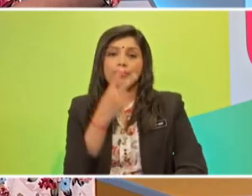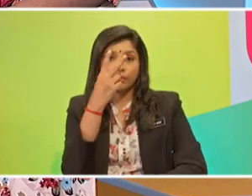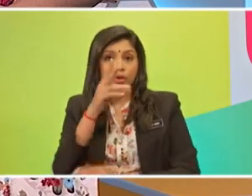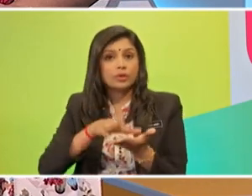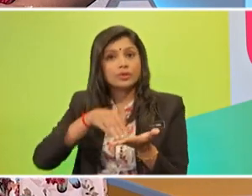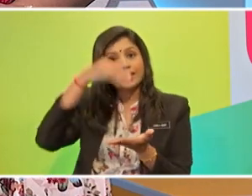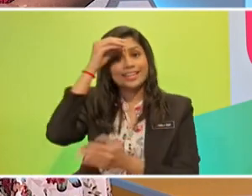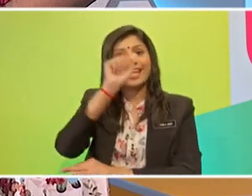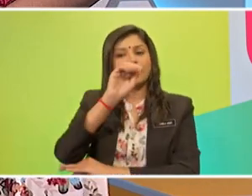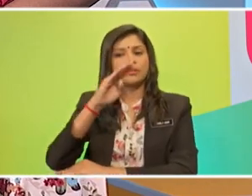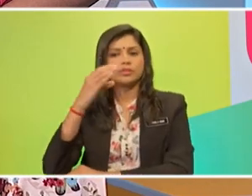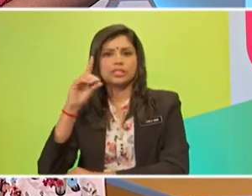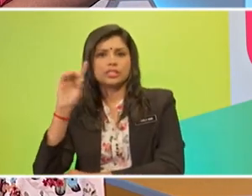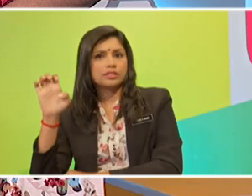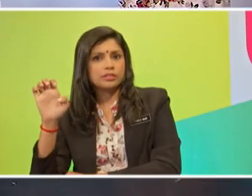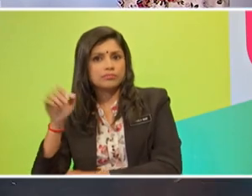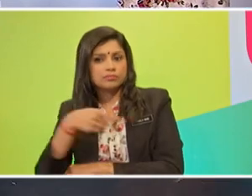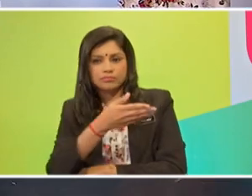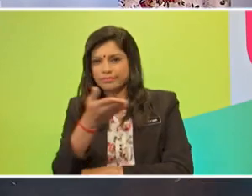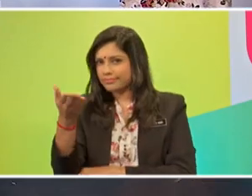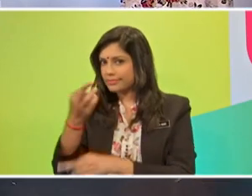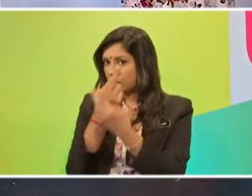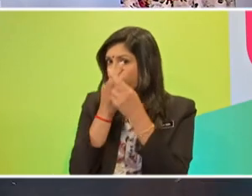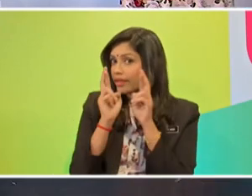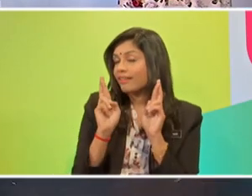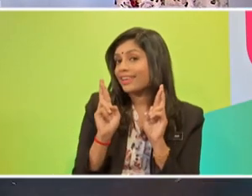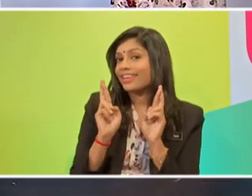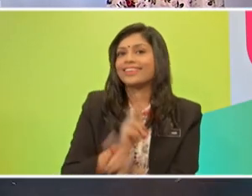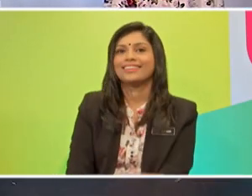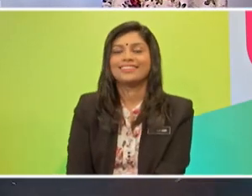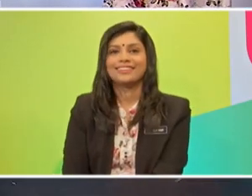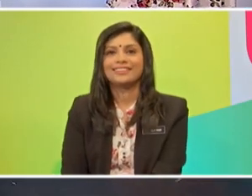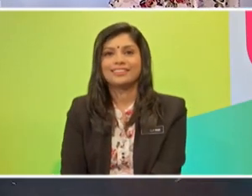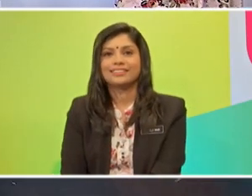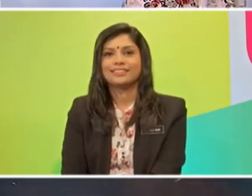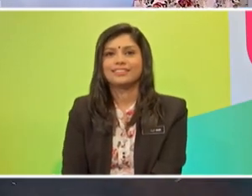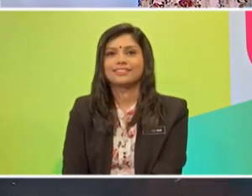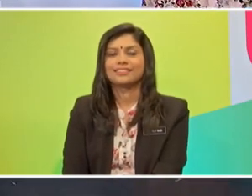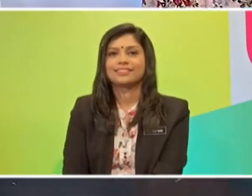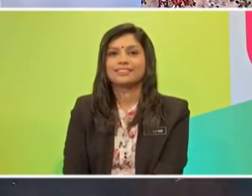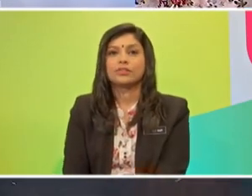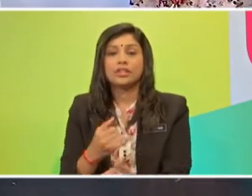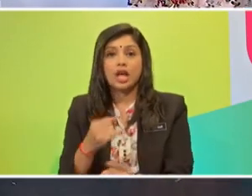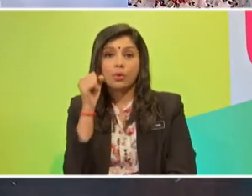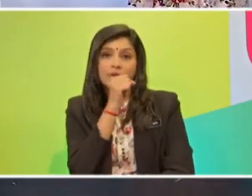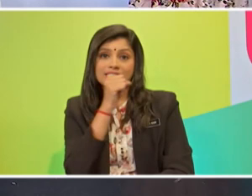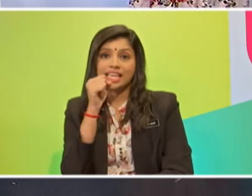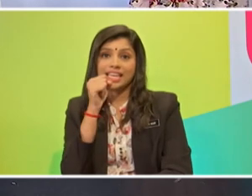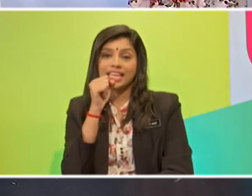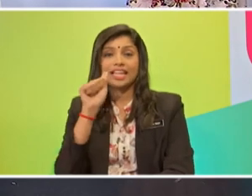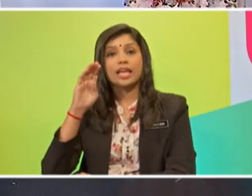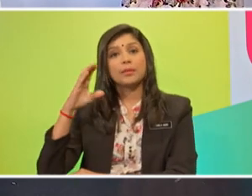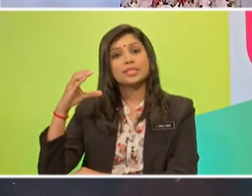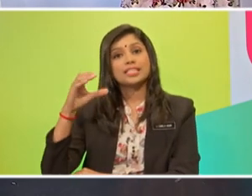alphabet. Ooh. So, are you ready, Sean? Yes, I am. Okay, shall we sing the alphabet song first? All